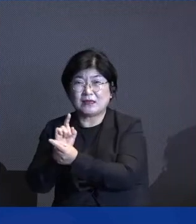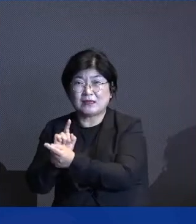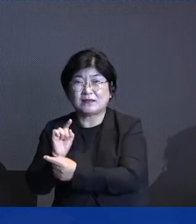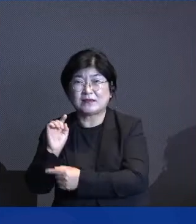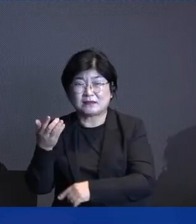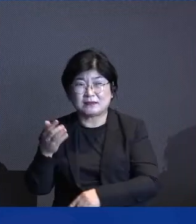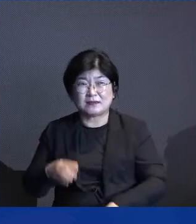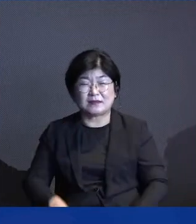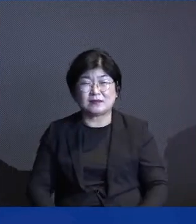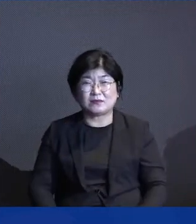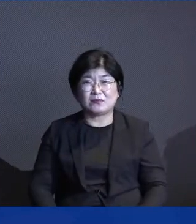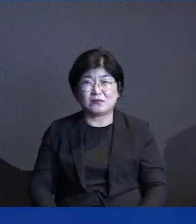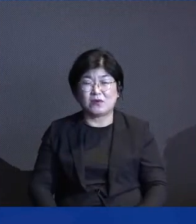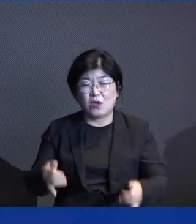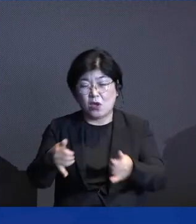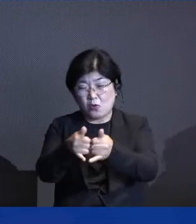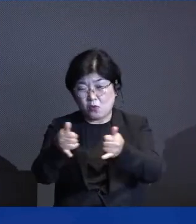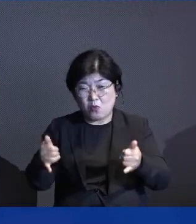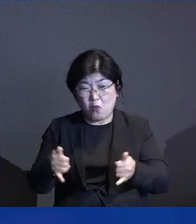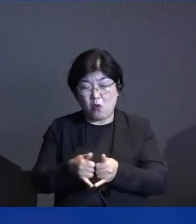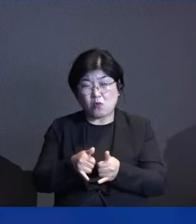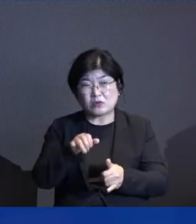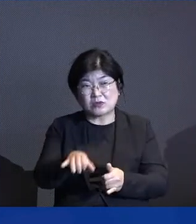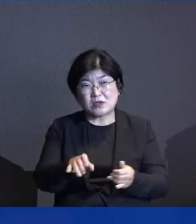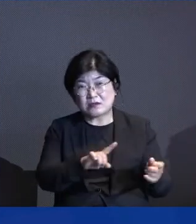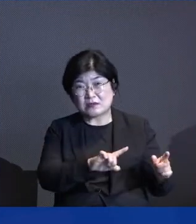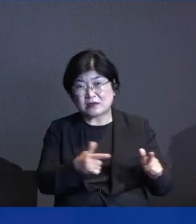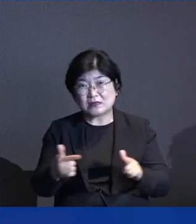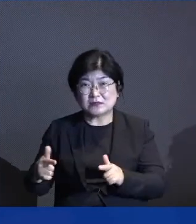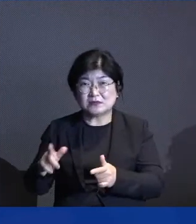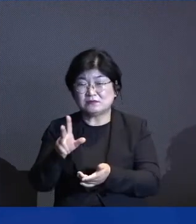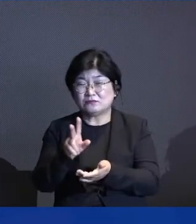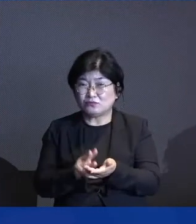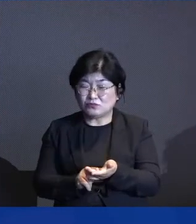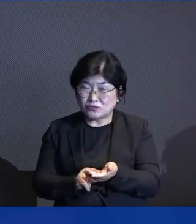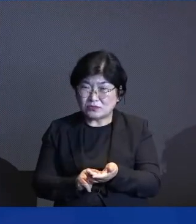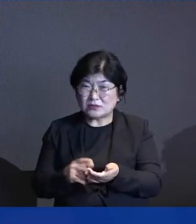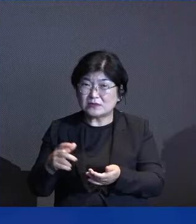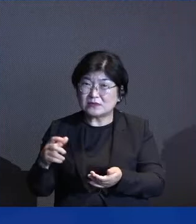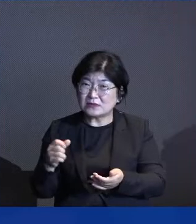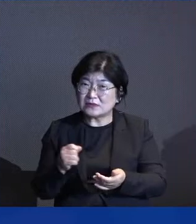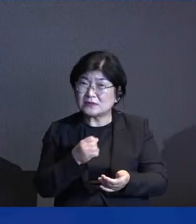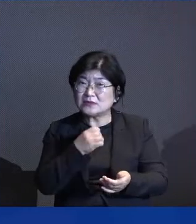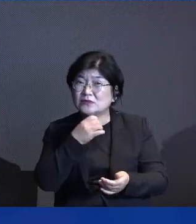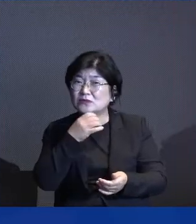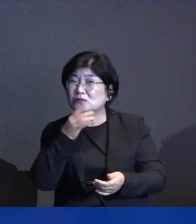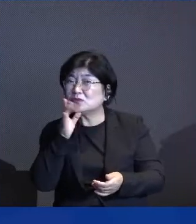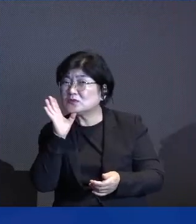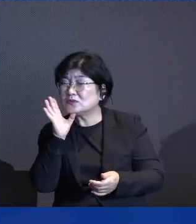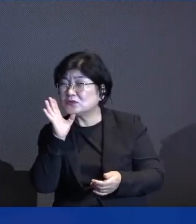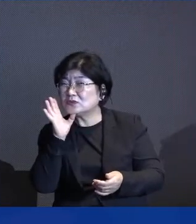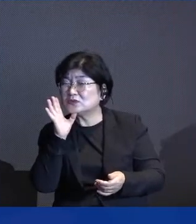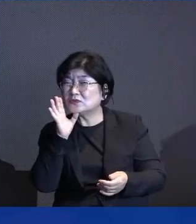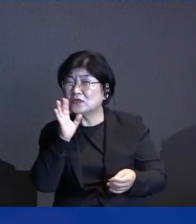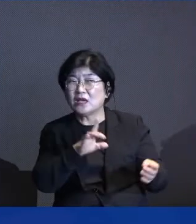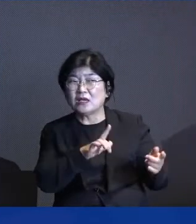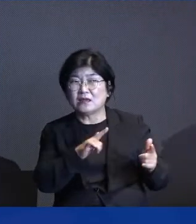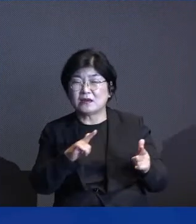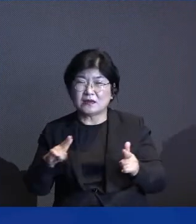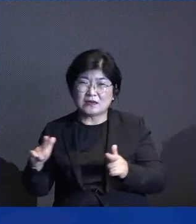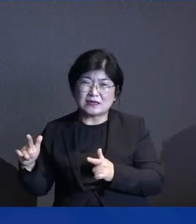and working, and also having good food for nutrition. And those factors may